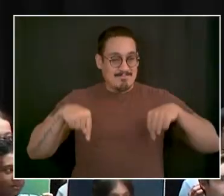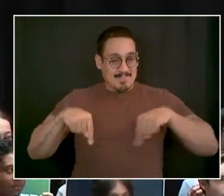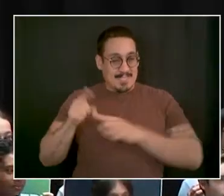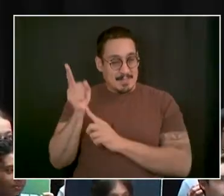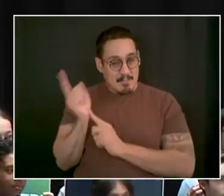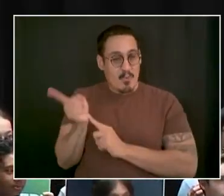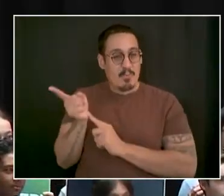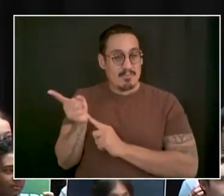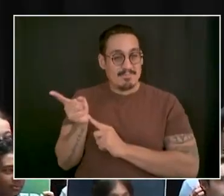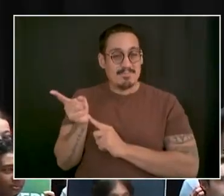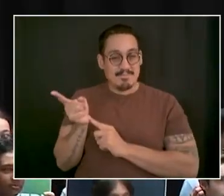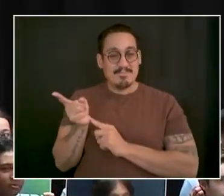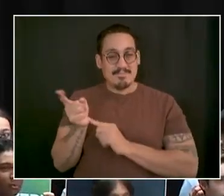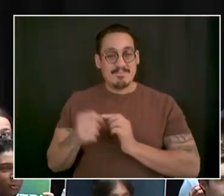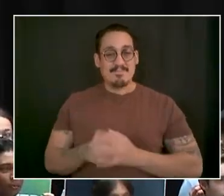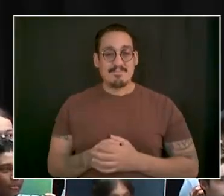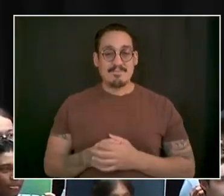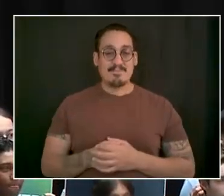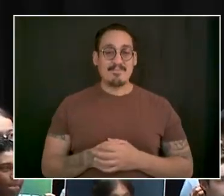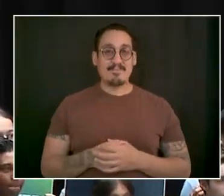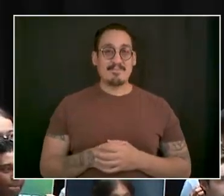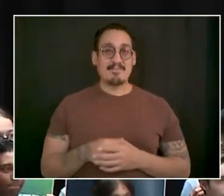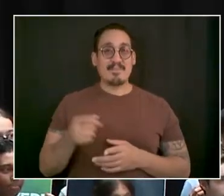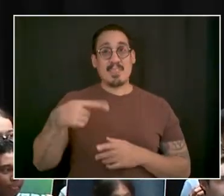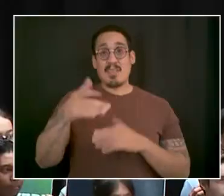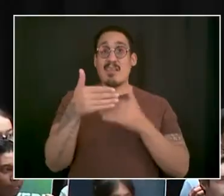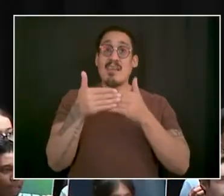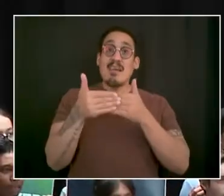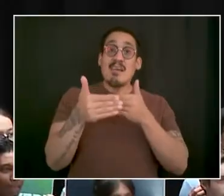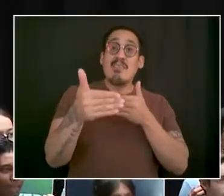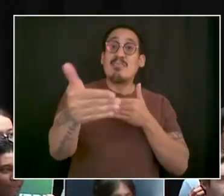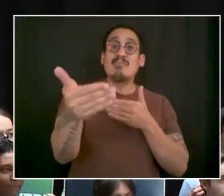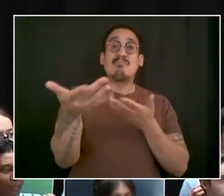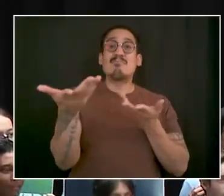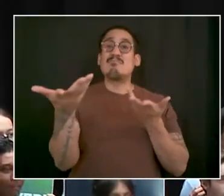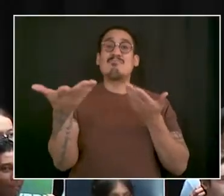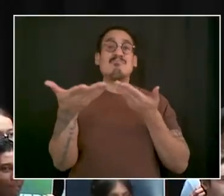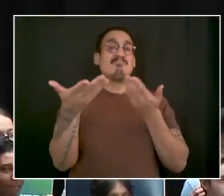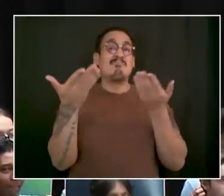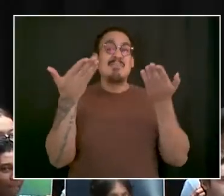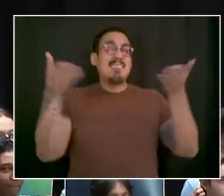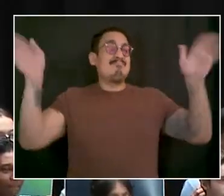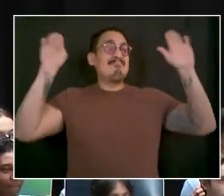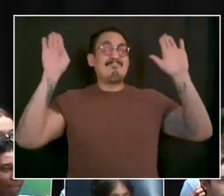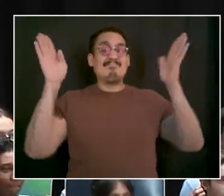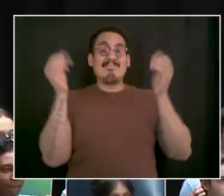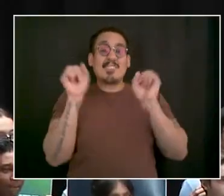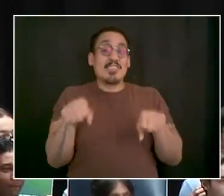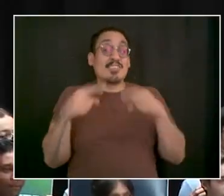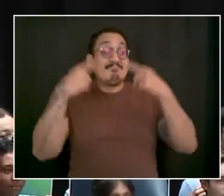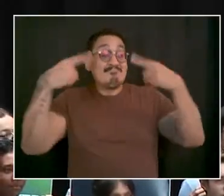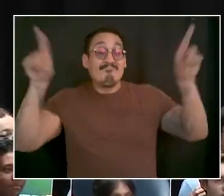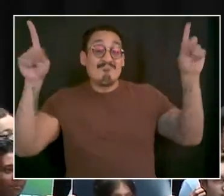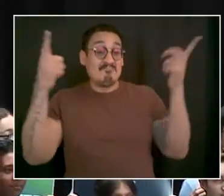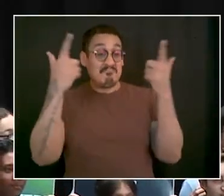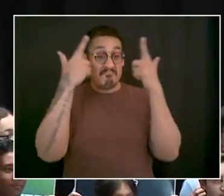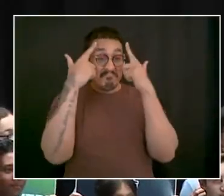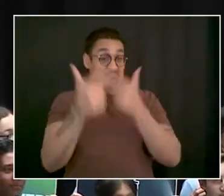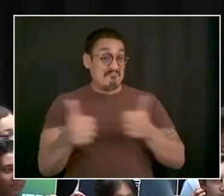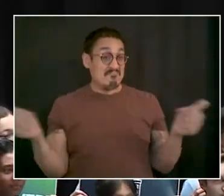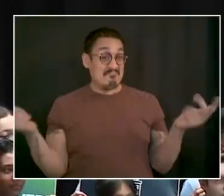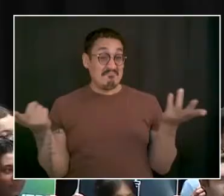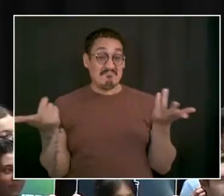That, you know, their pathways are endless on what they could accomplish and what they could do.